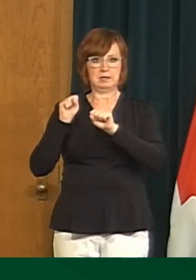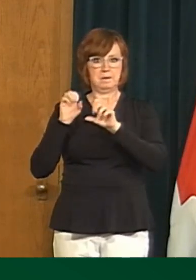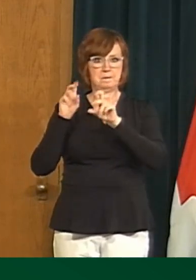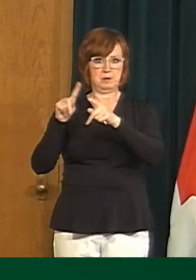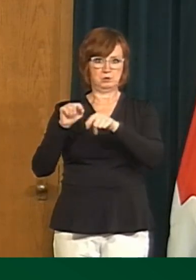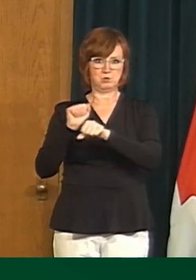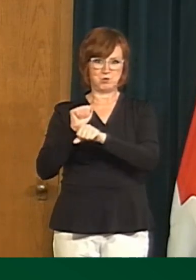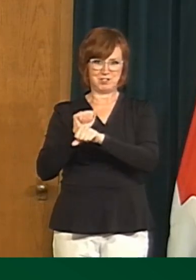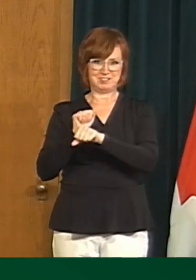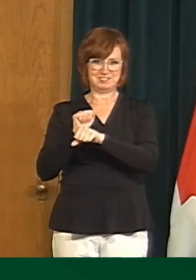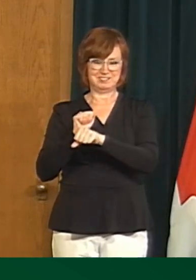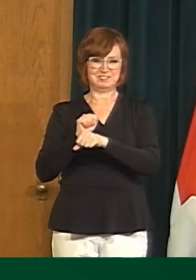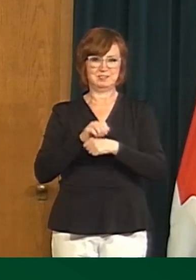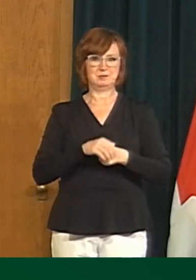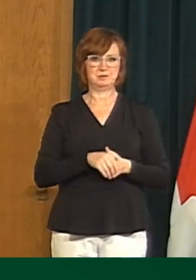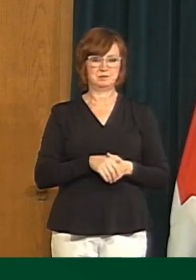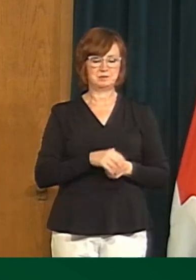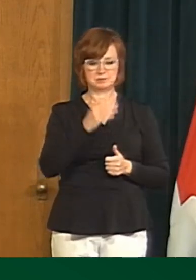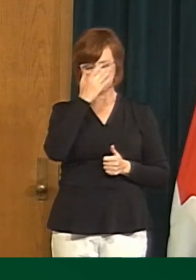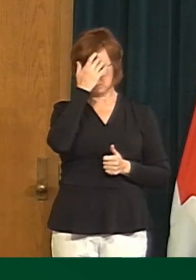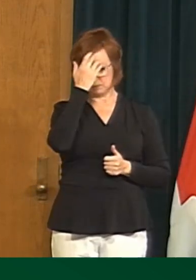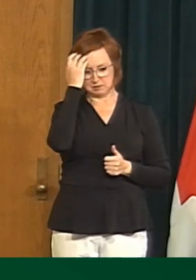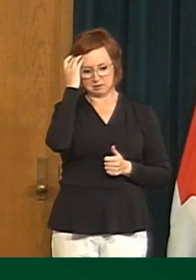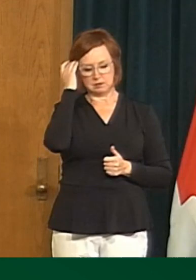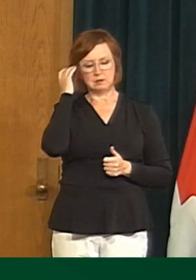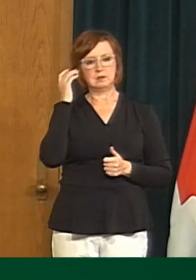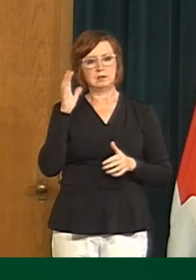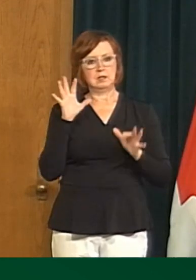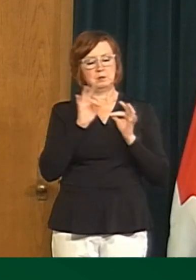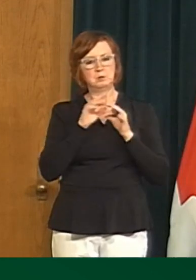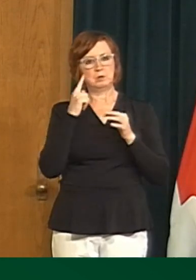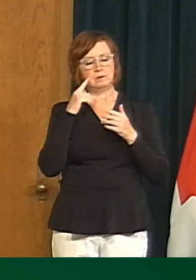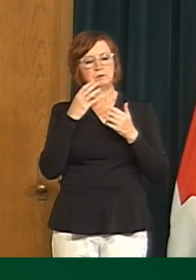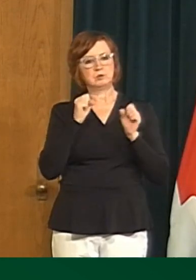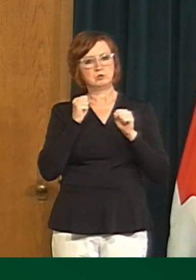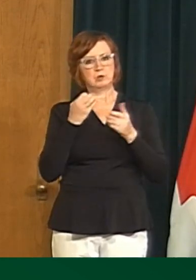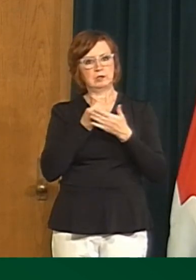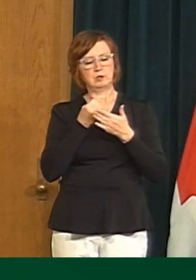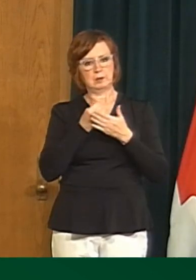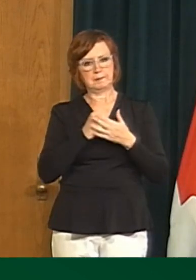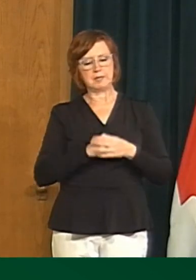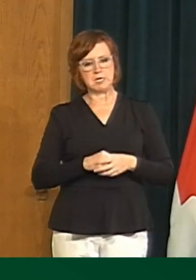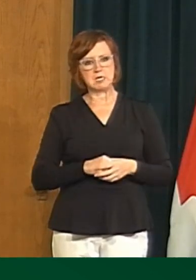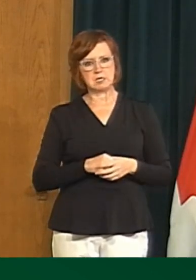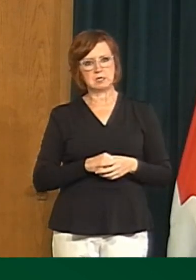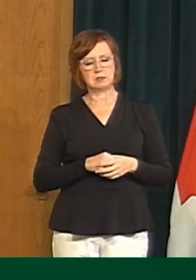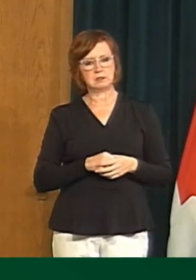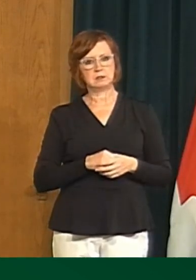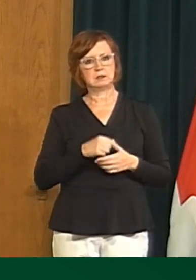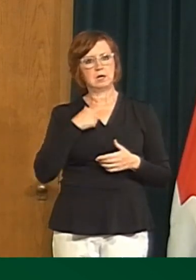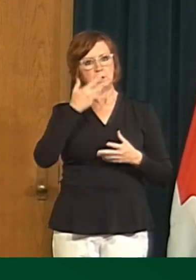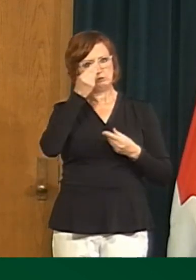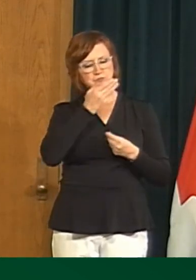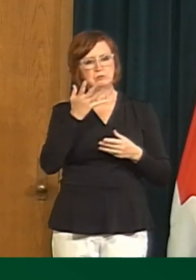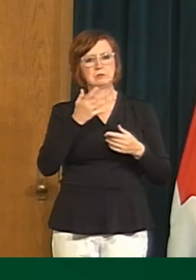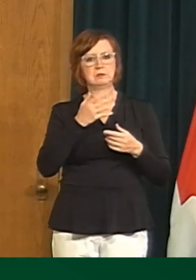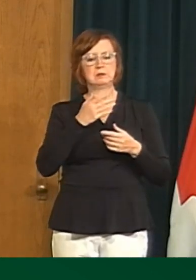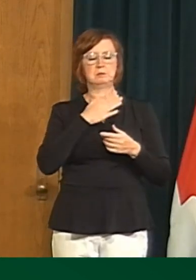our economic activities so that all of those jobs can come back. And I would just encourage people in the days and weeks ahead